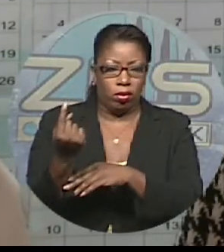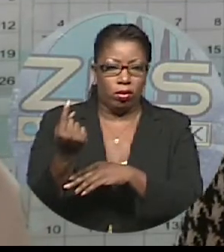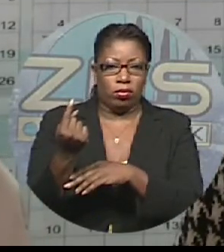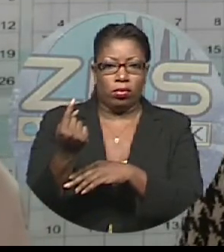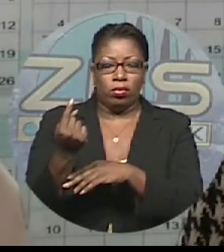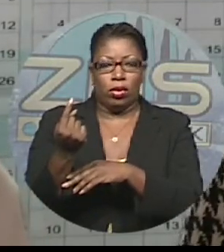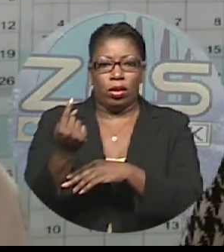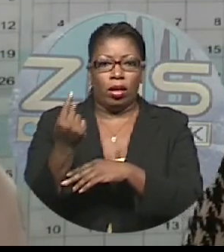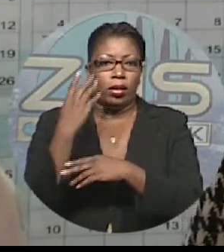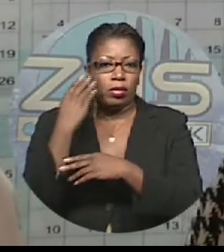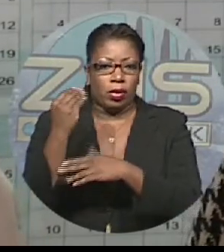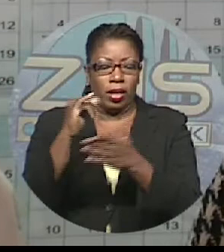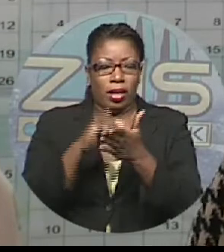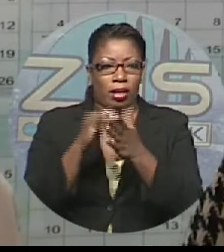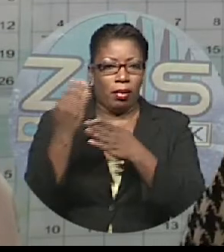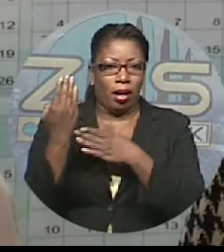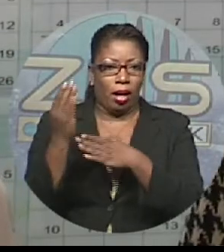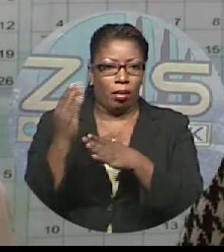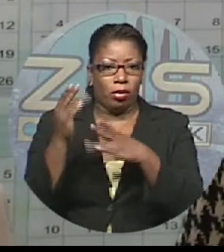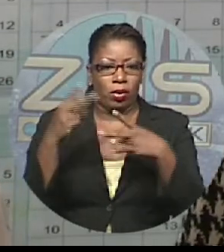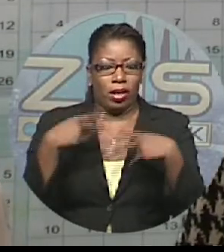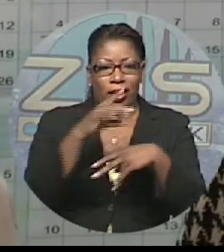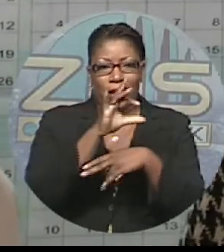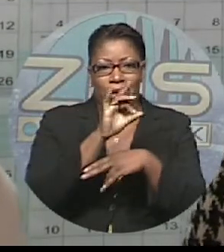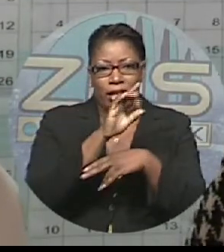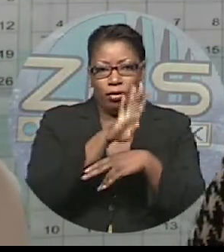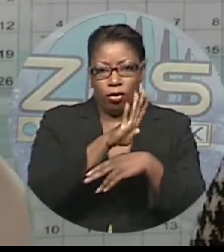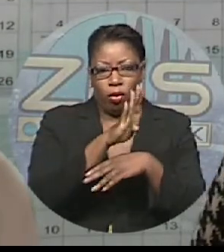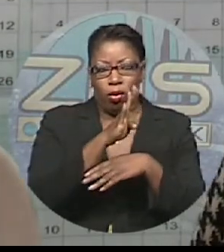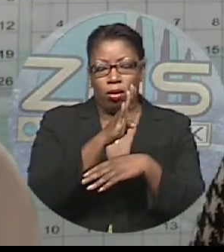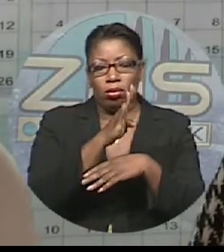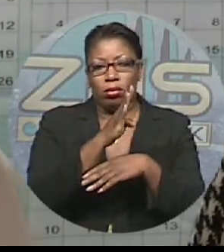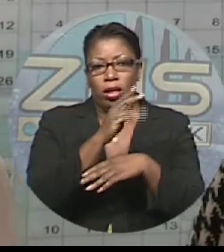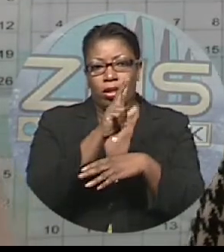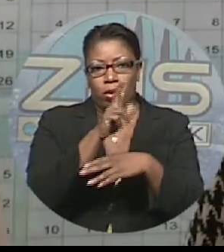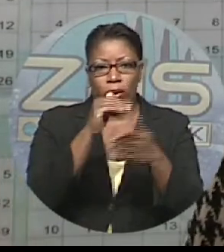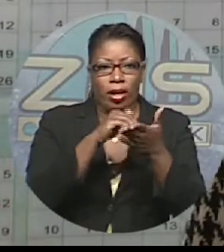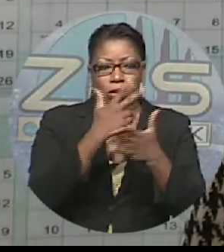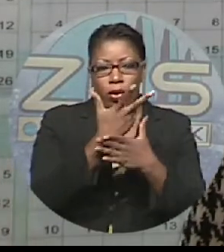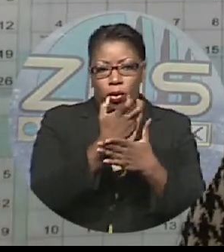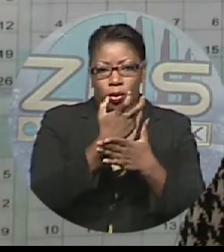Bahamas, we had 84 in 2013, and in